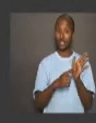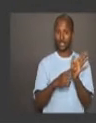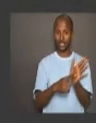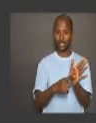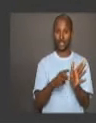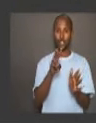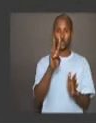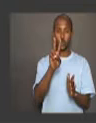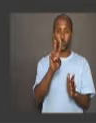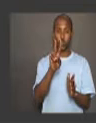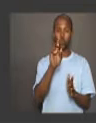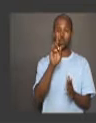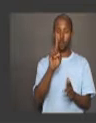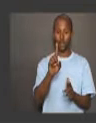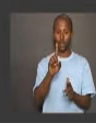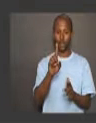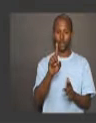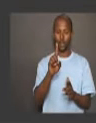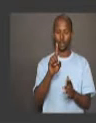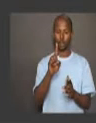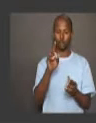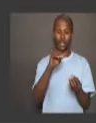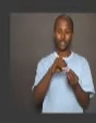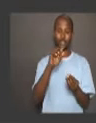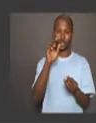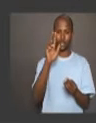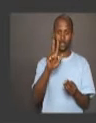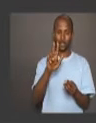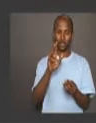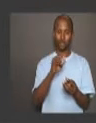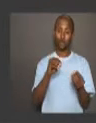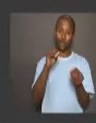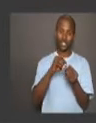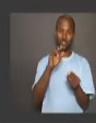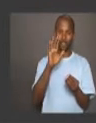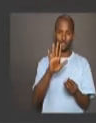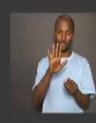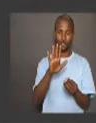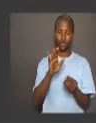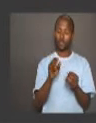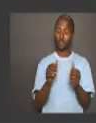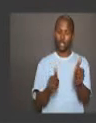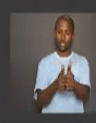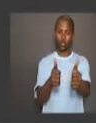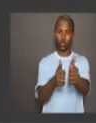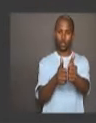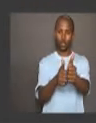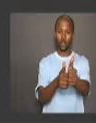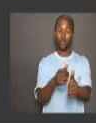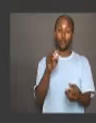to 1 plus 3 plus 5 and so